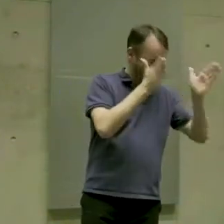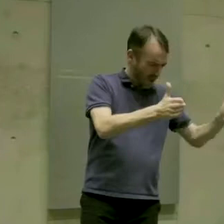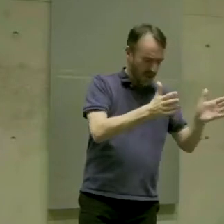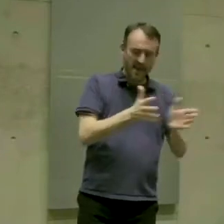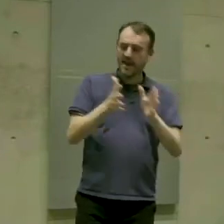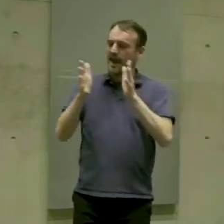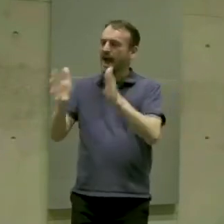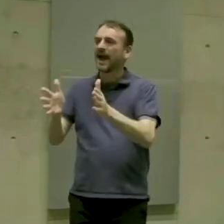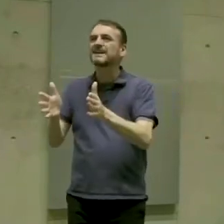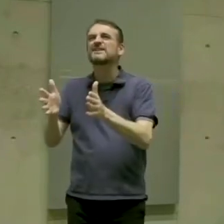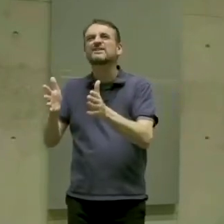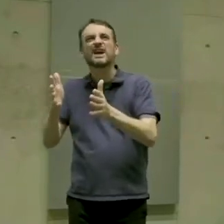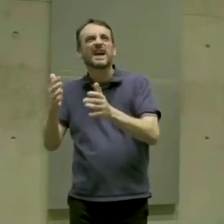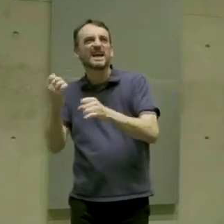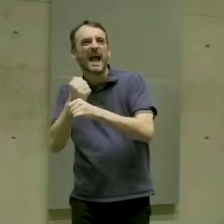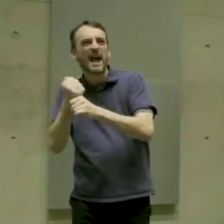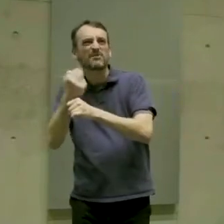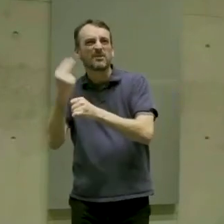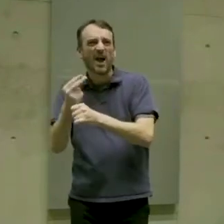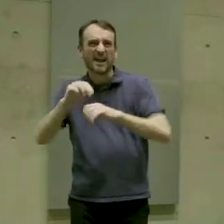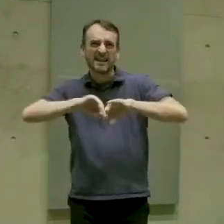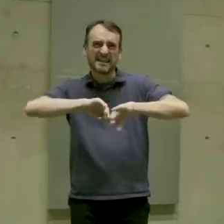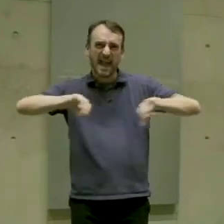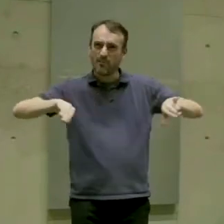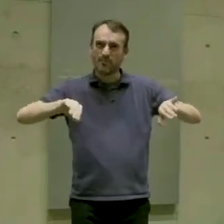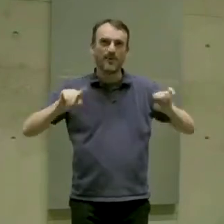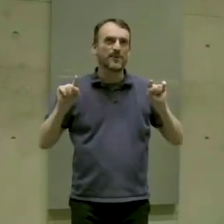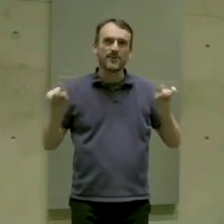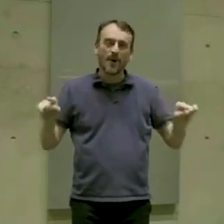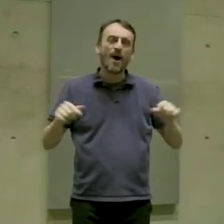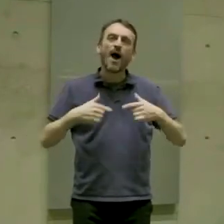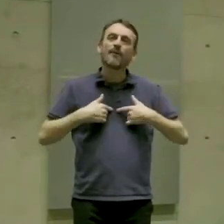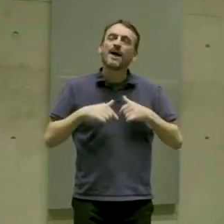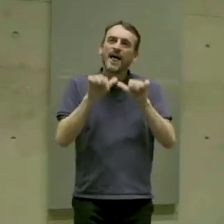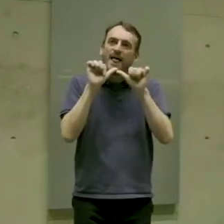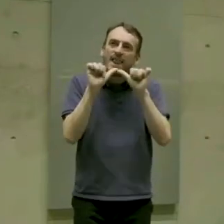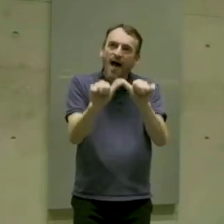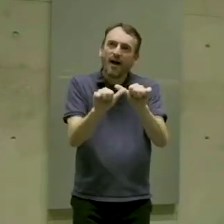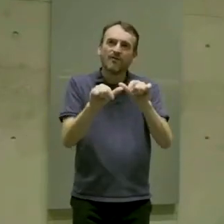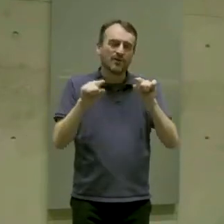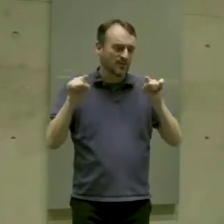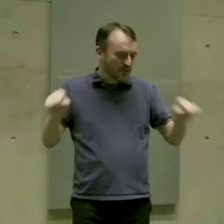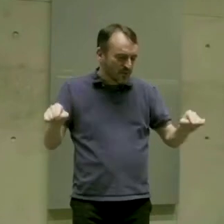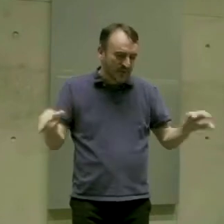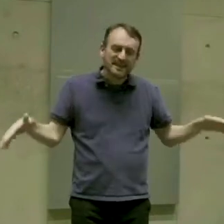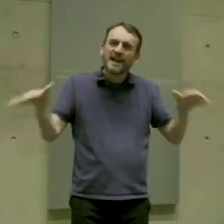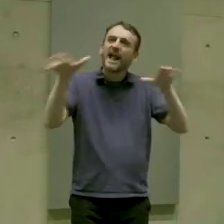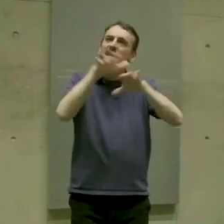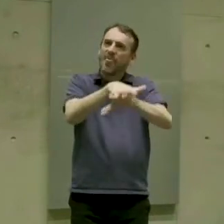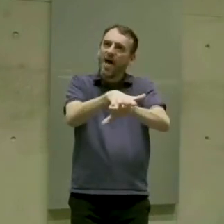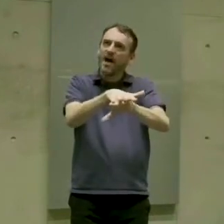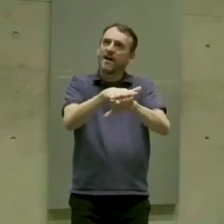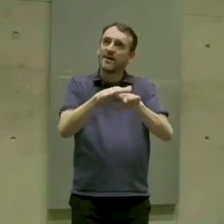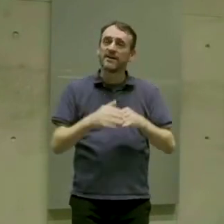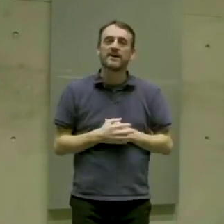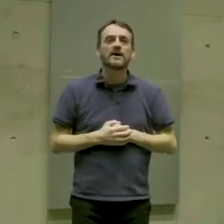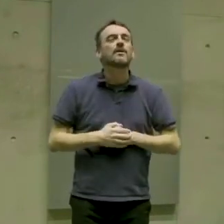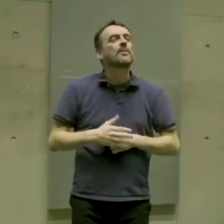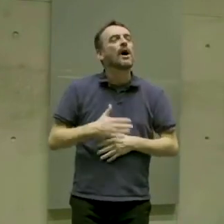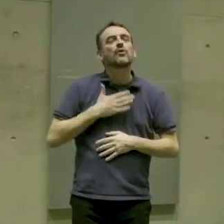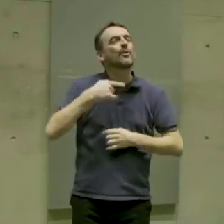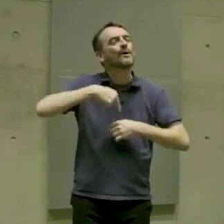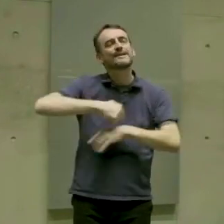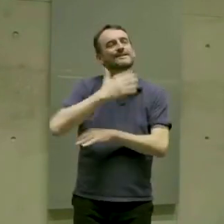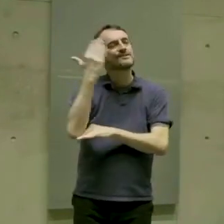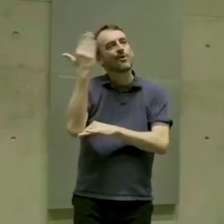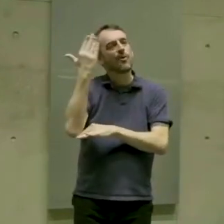I would love for this talk to be one brick in a bridge between them. But I also don't want this talk to just